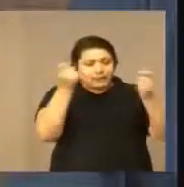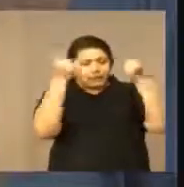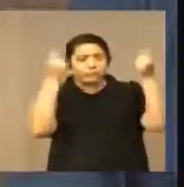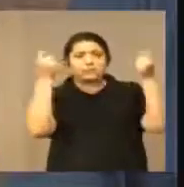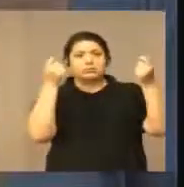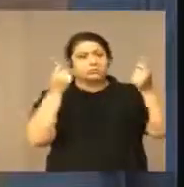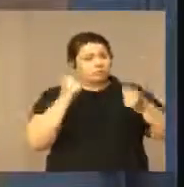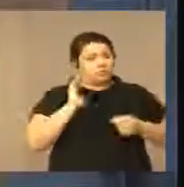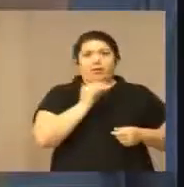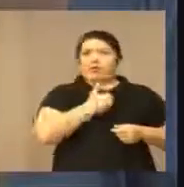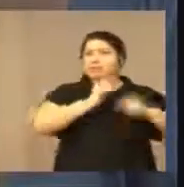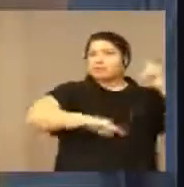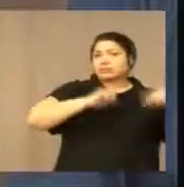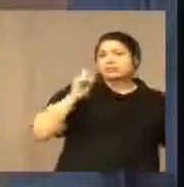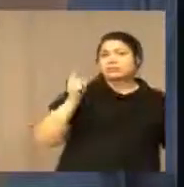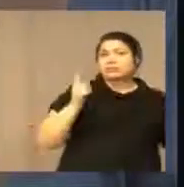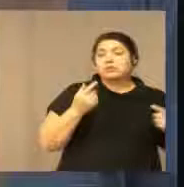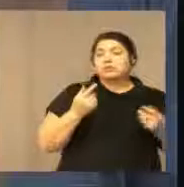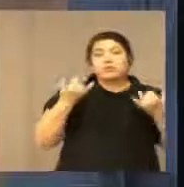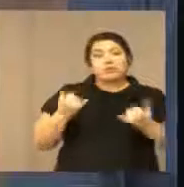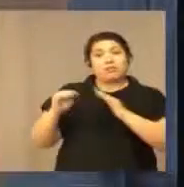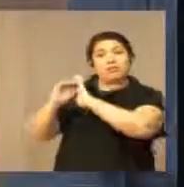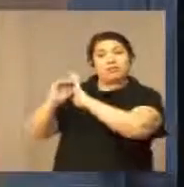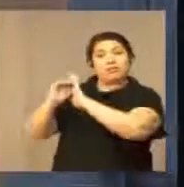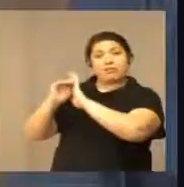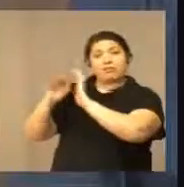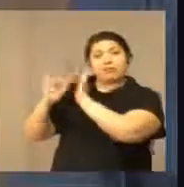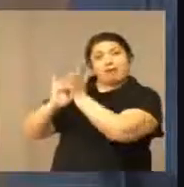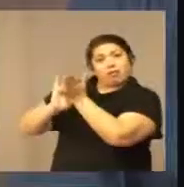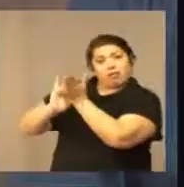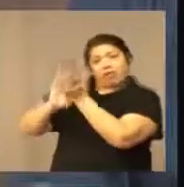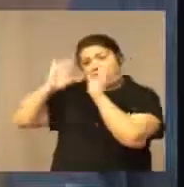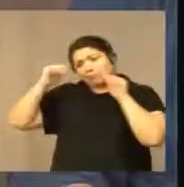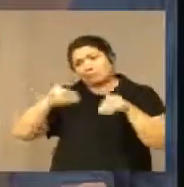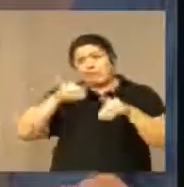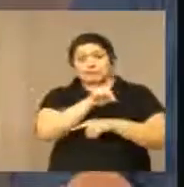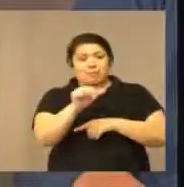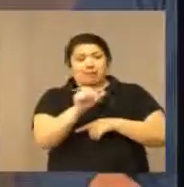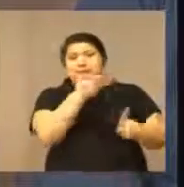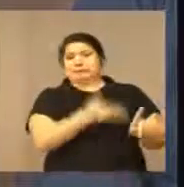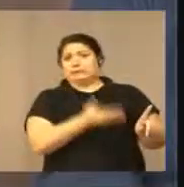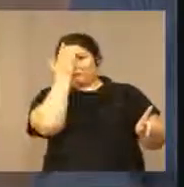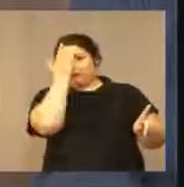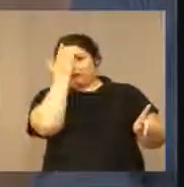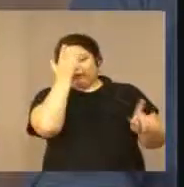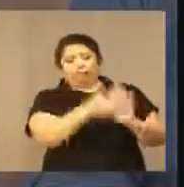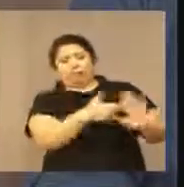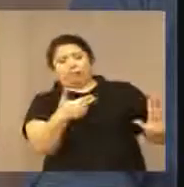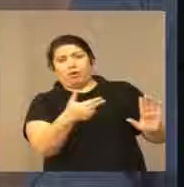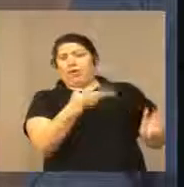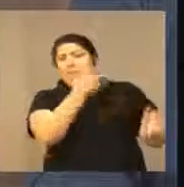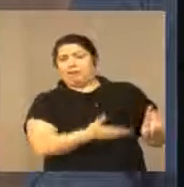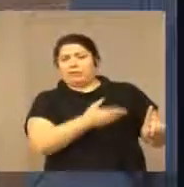Moving away from the medical model that views persons with disabilities as being sick or needing to be